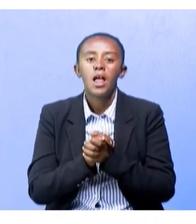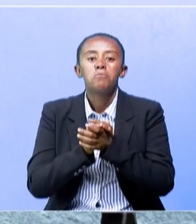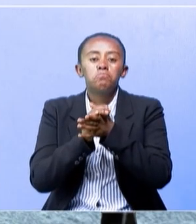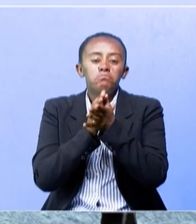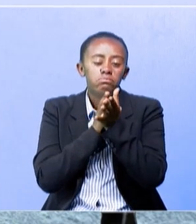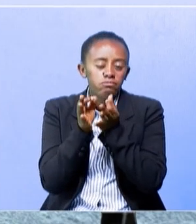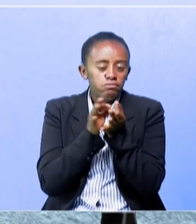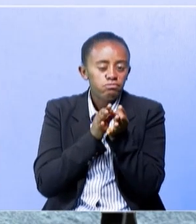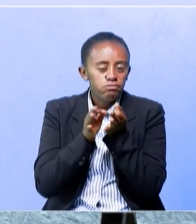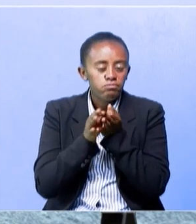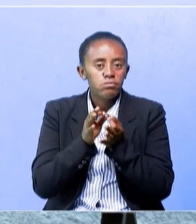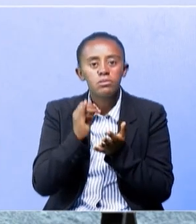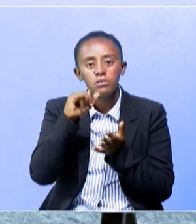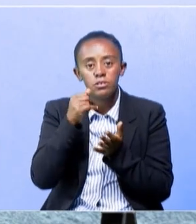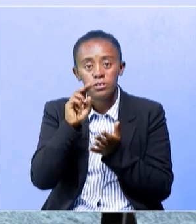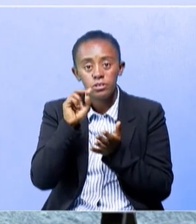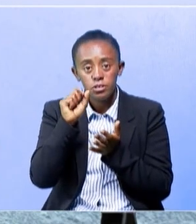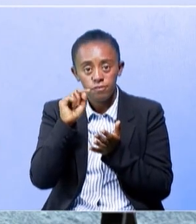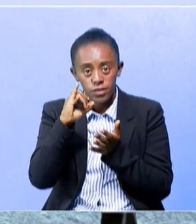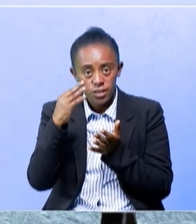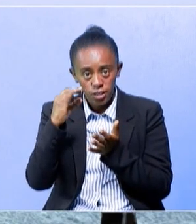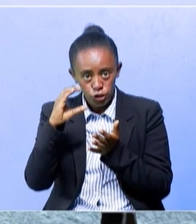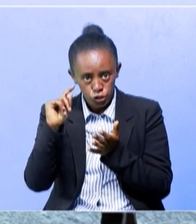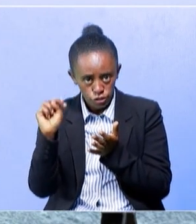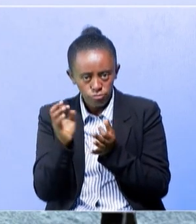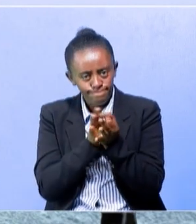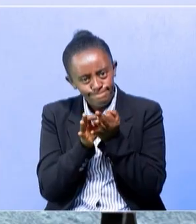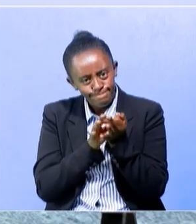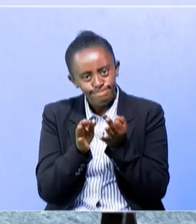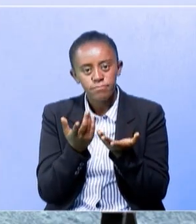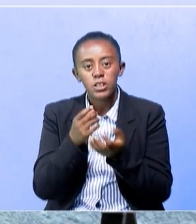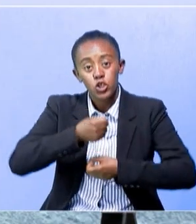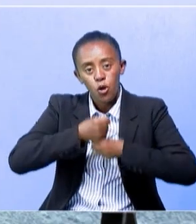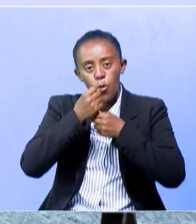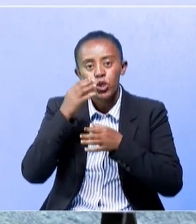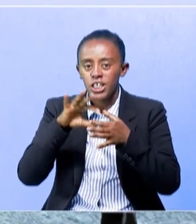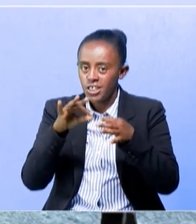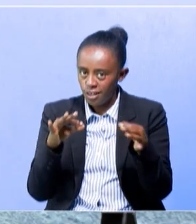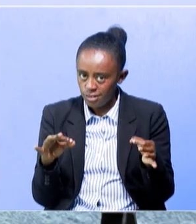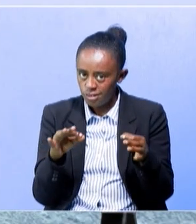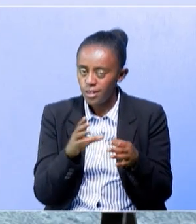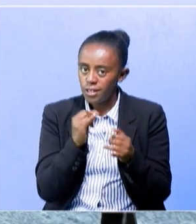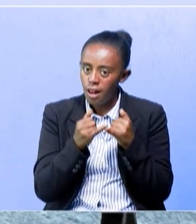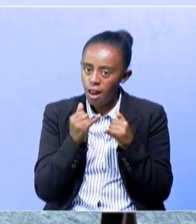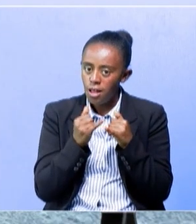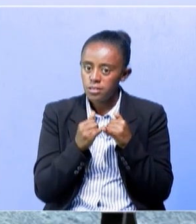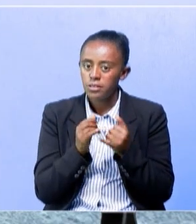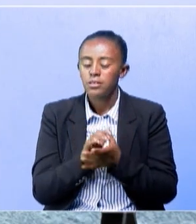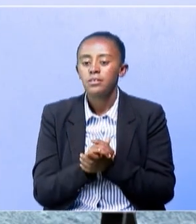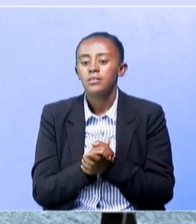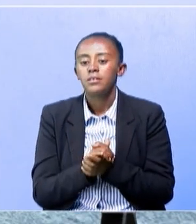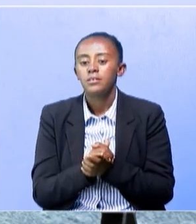justifications, and such kinds of concepts can be written under supporting sentence. And also the last one is